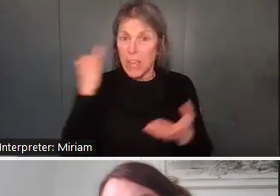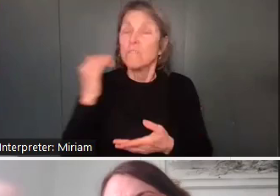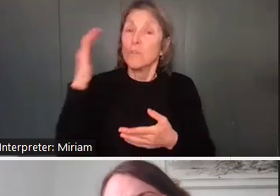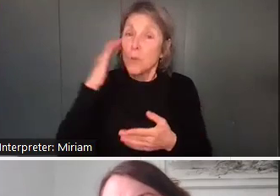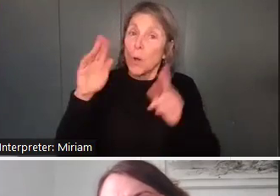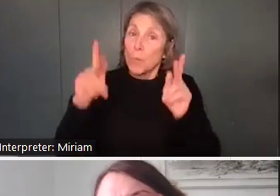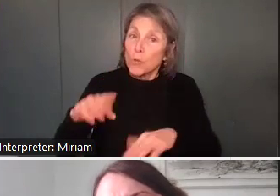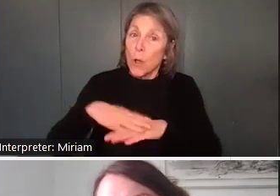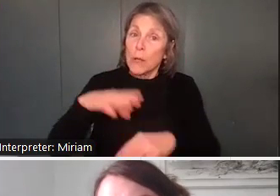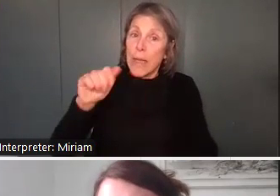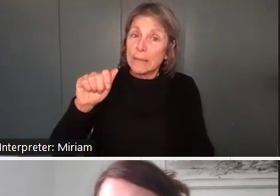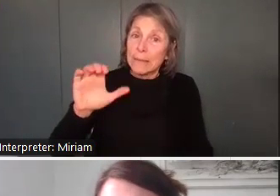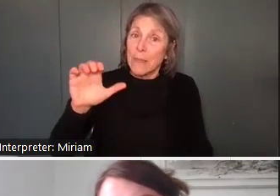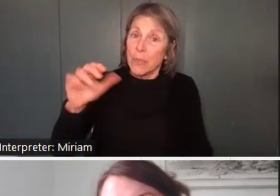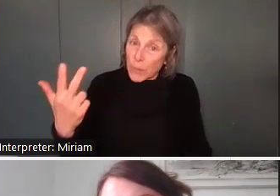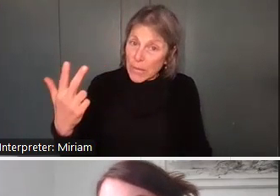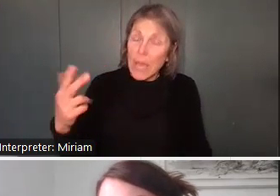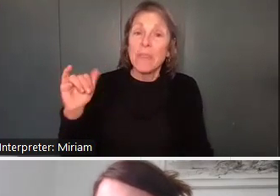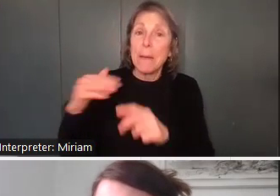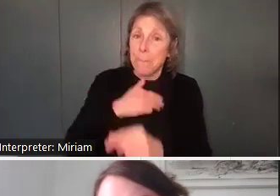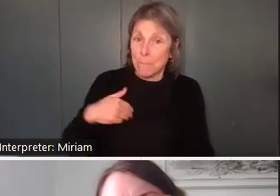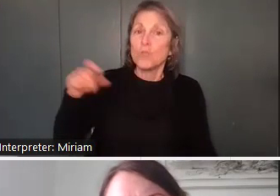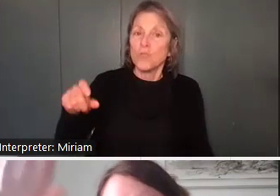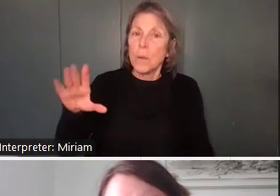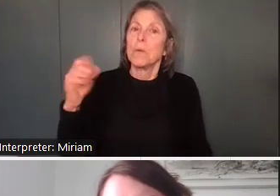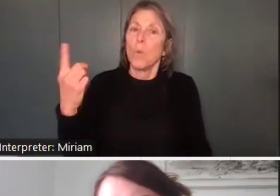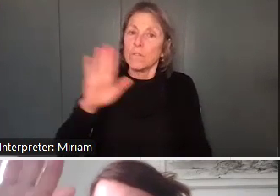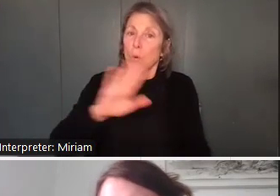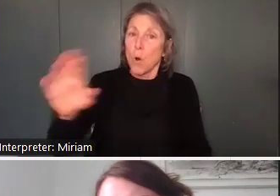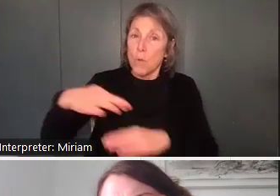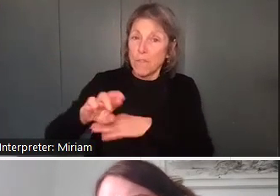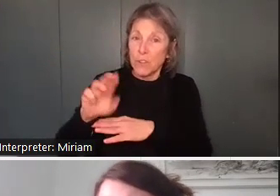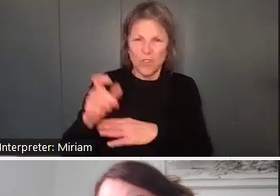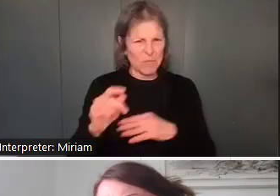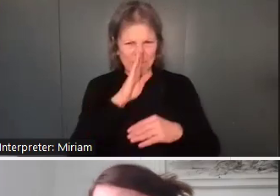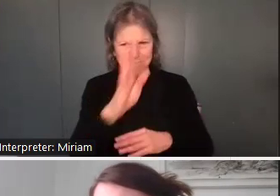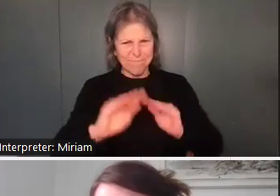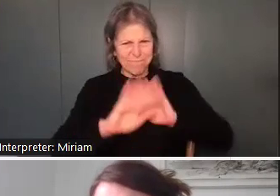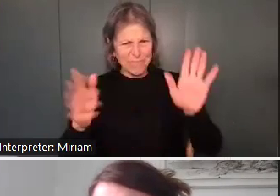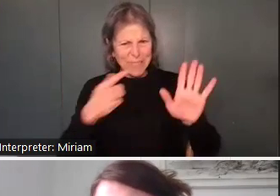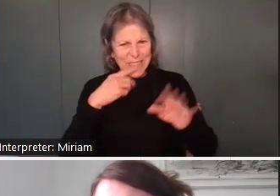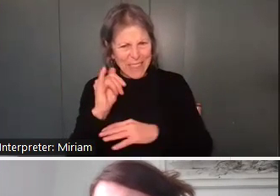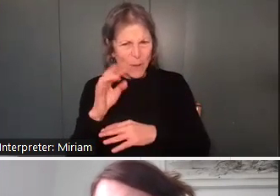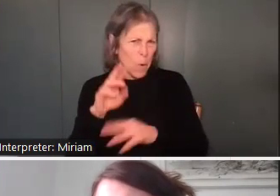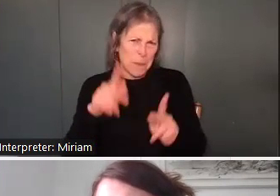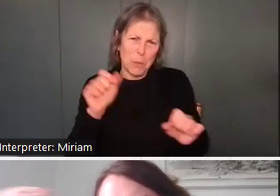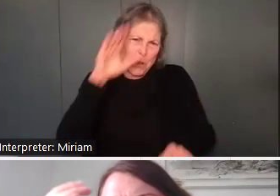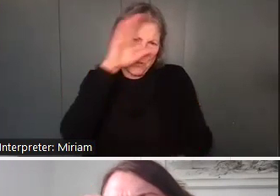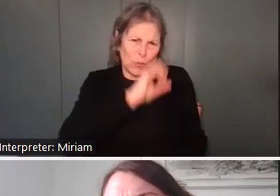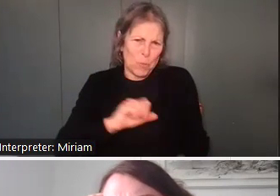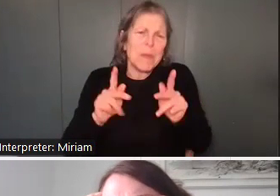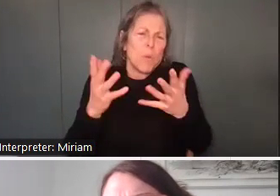someone on the AC3, that member should be one of your references. Should we make that explicit, or is that just kind of, it's implicit, right? People are going to want to do